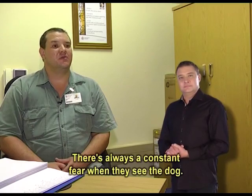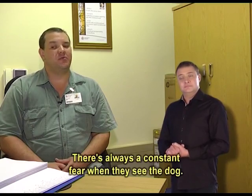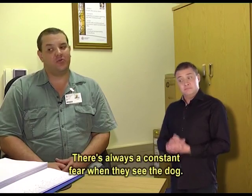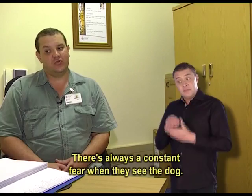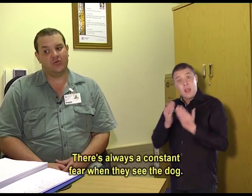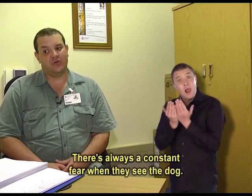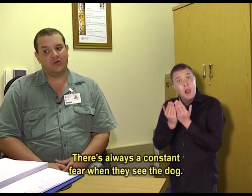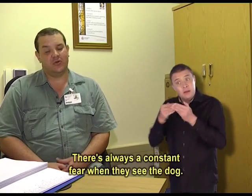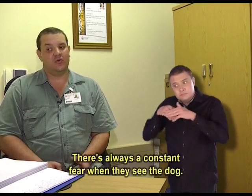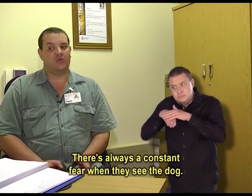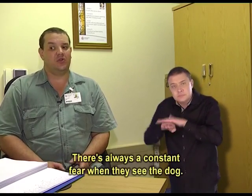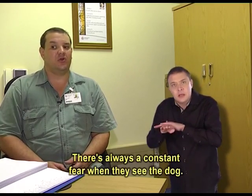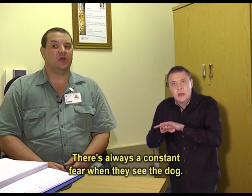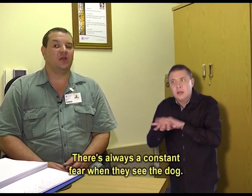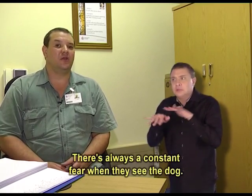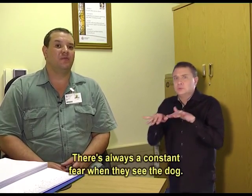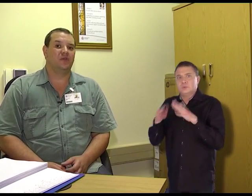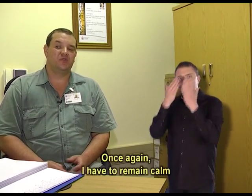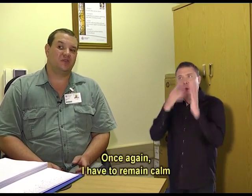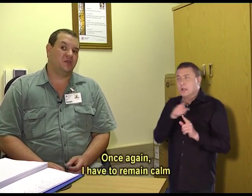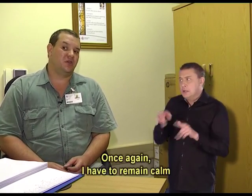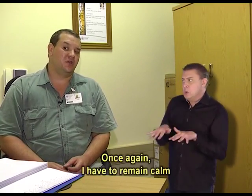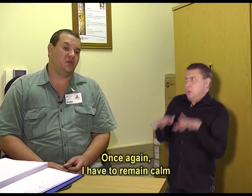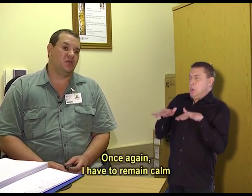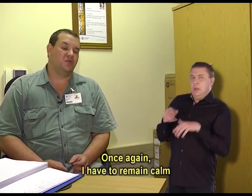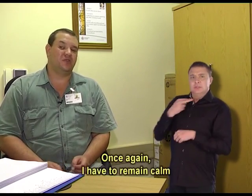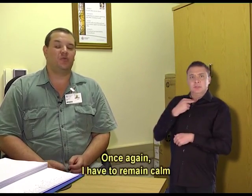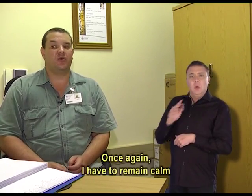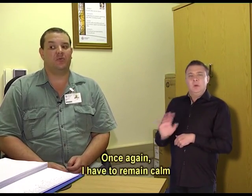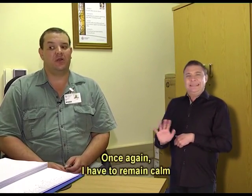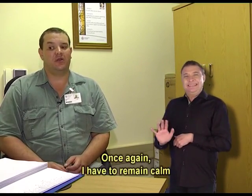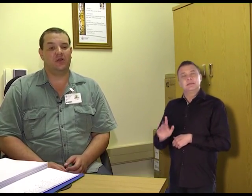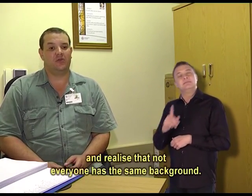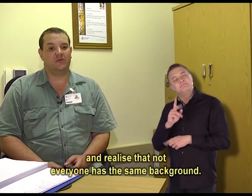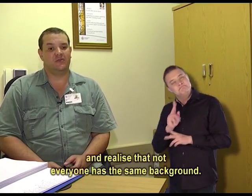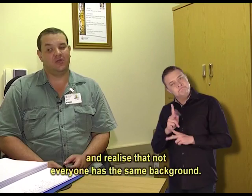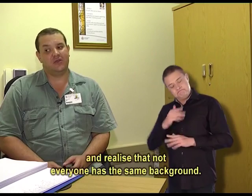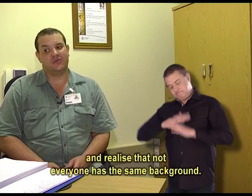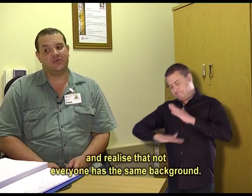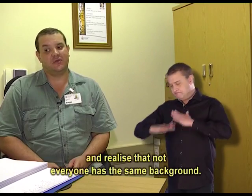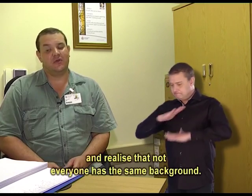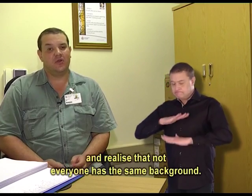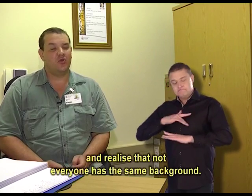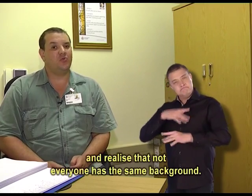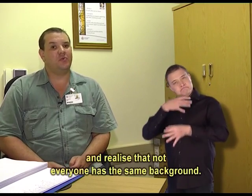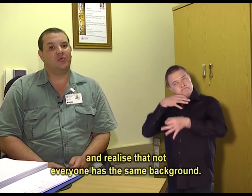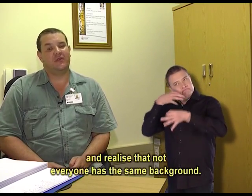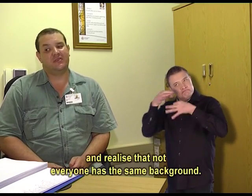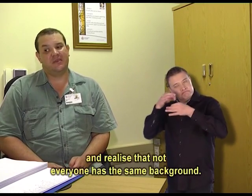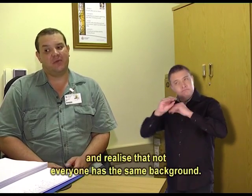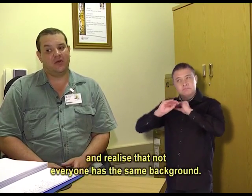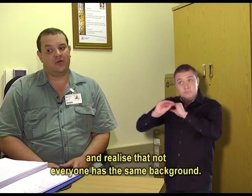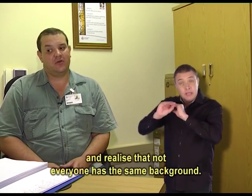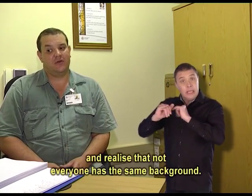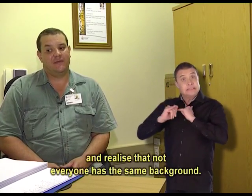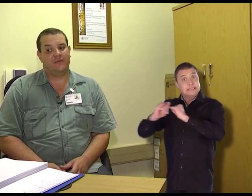class, people go, oh, the dog. And it's once again, you must keep calm and you must realize not all people have